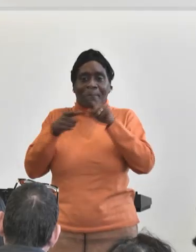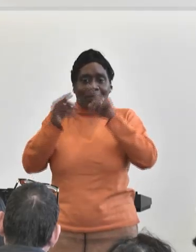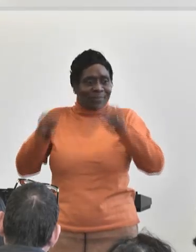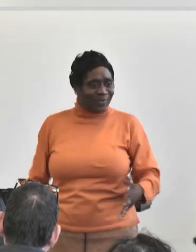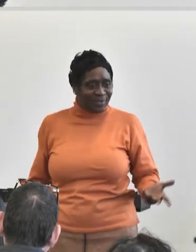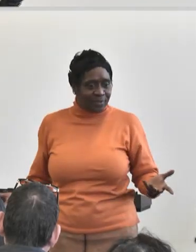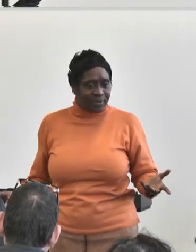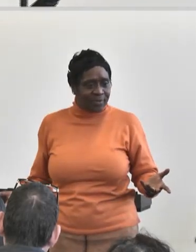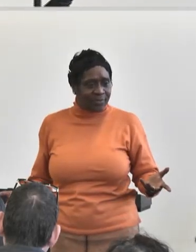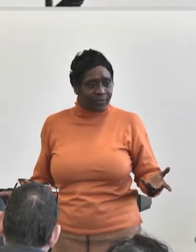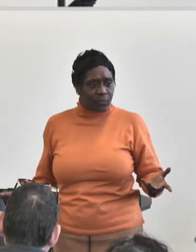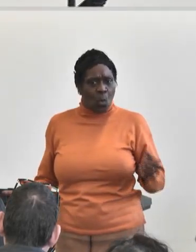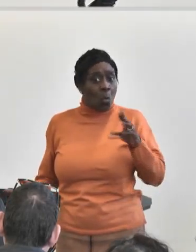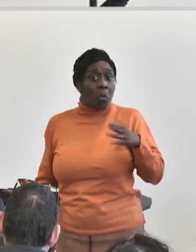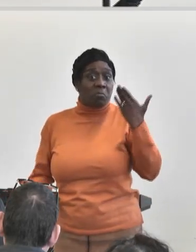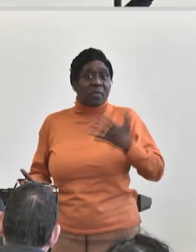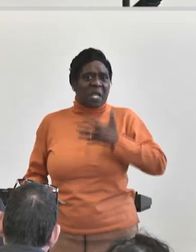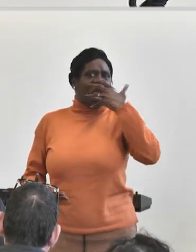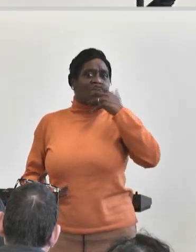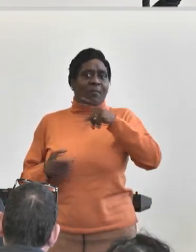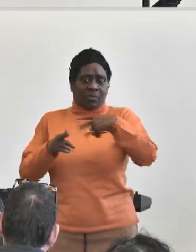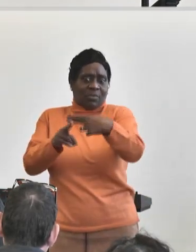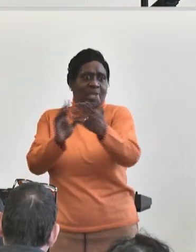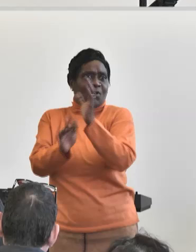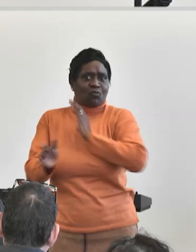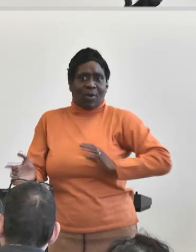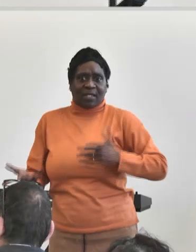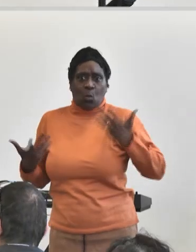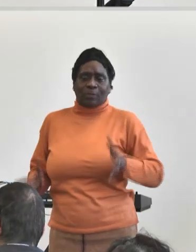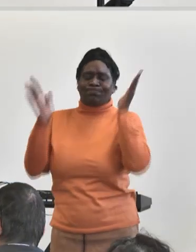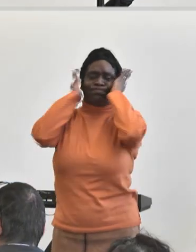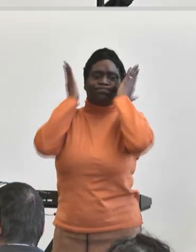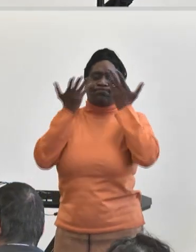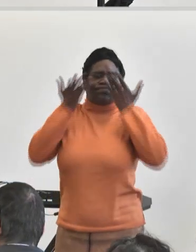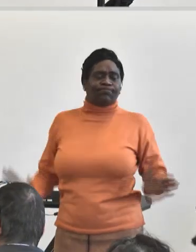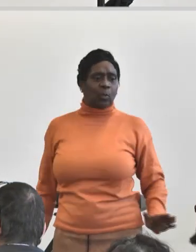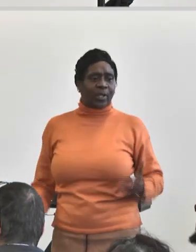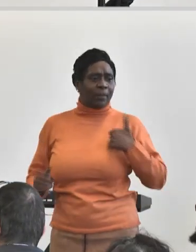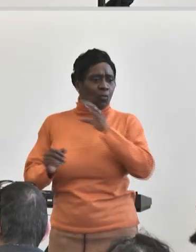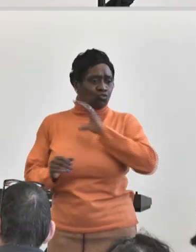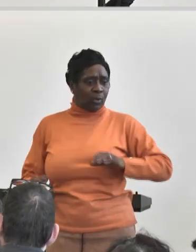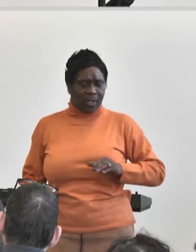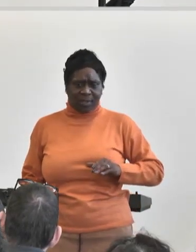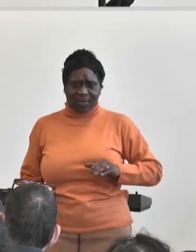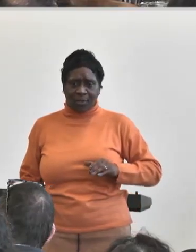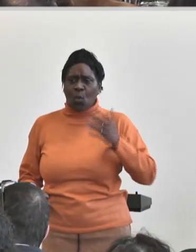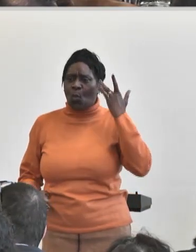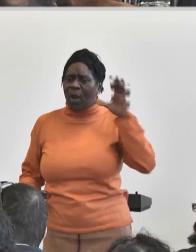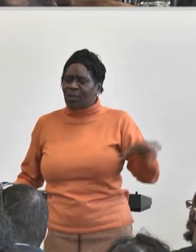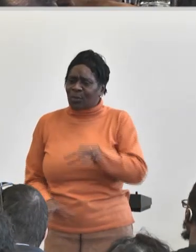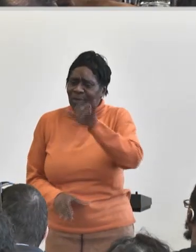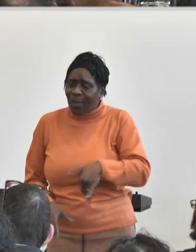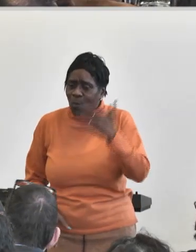se opone a un milagro, or maybe get angry at the name of Jesus, o se enojan al escuchar el nombre de Jesús, do so because they